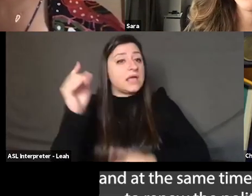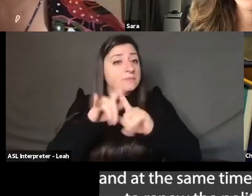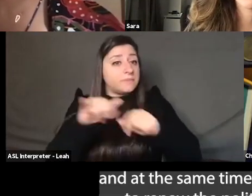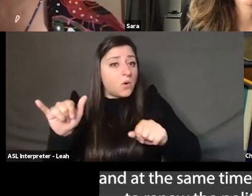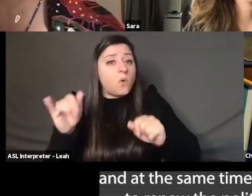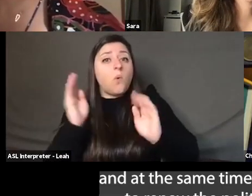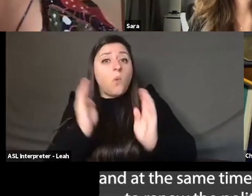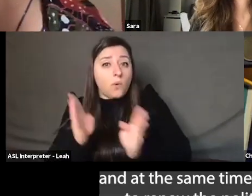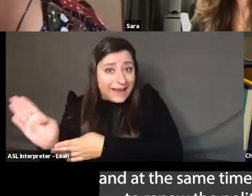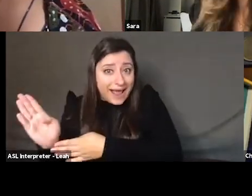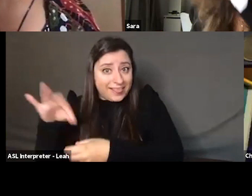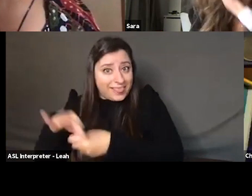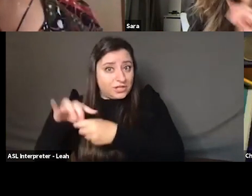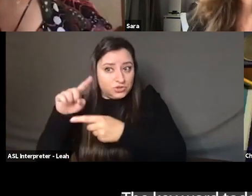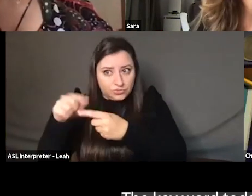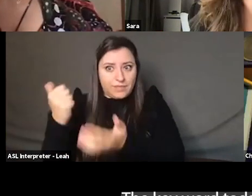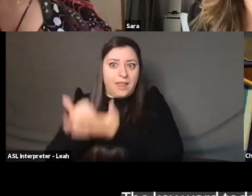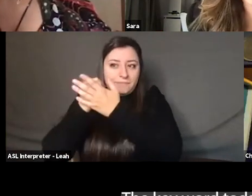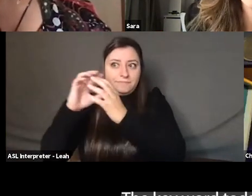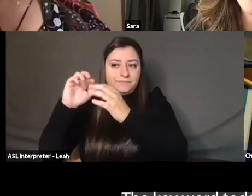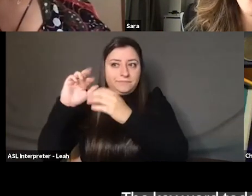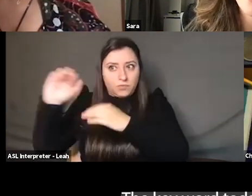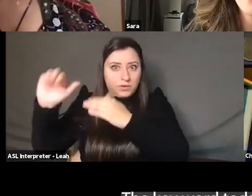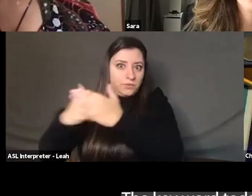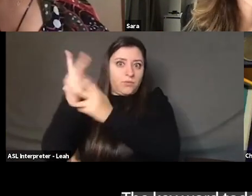to renew the political class, right?